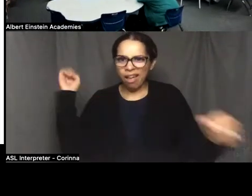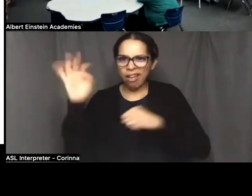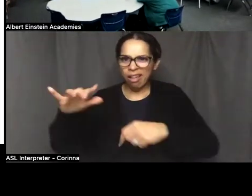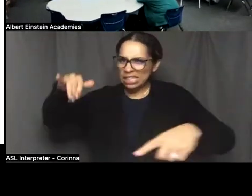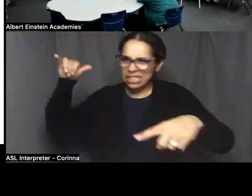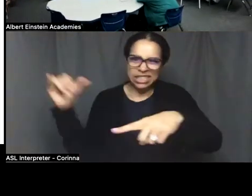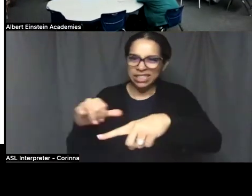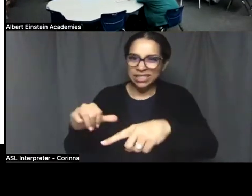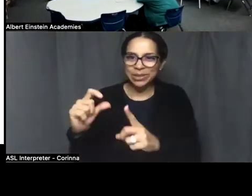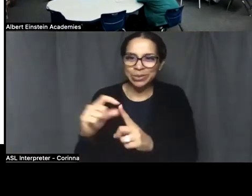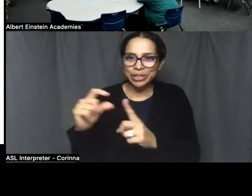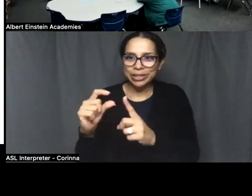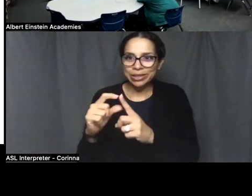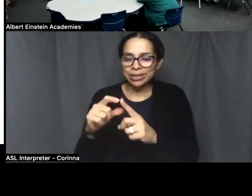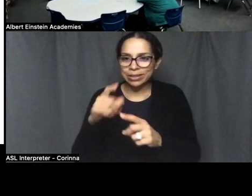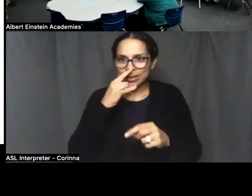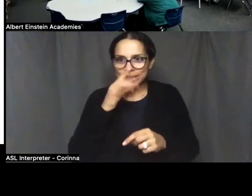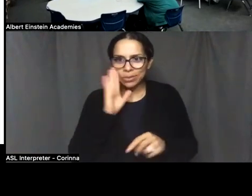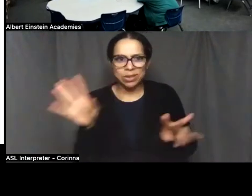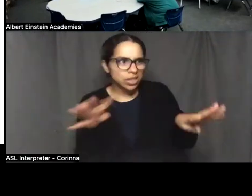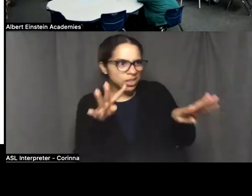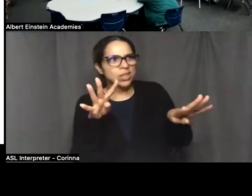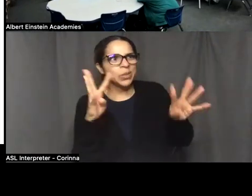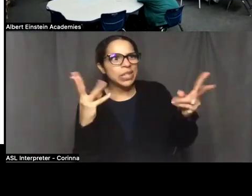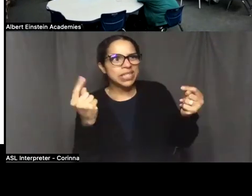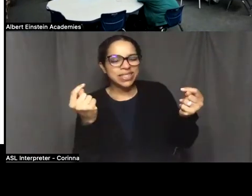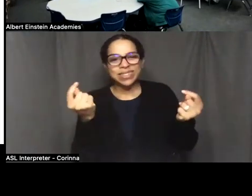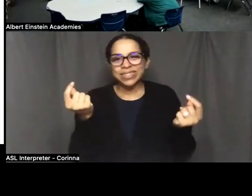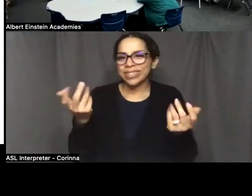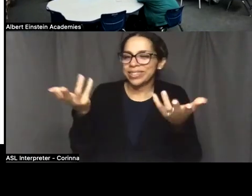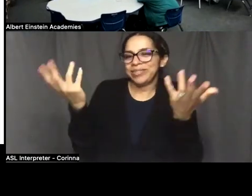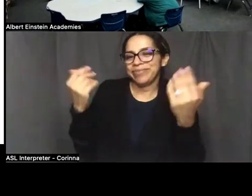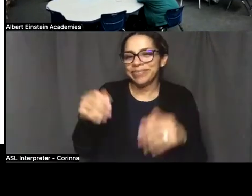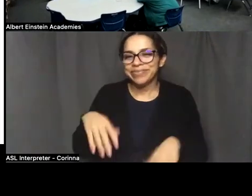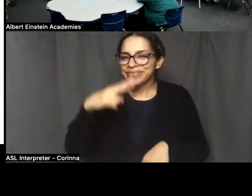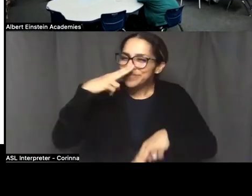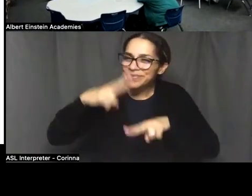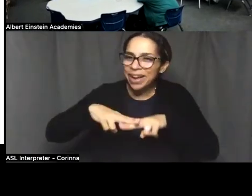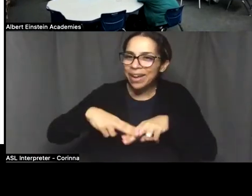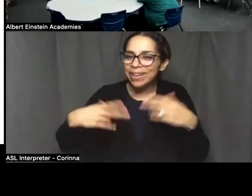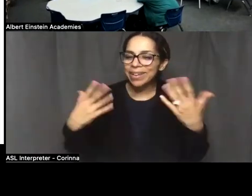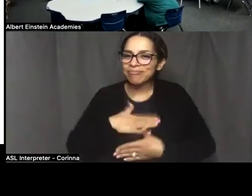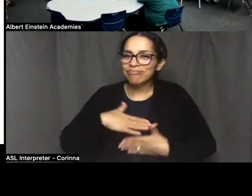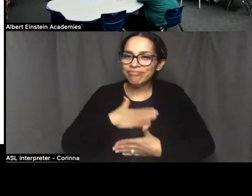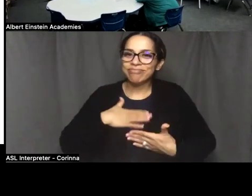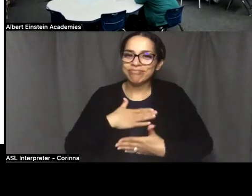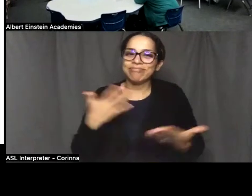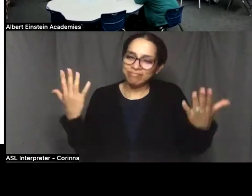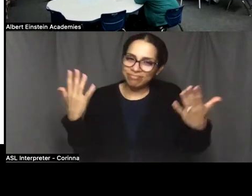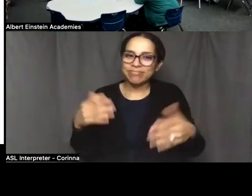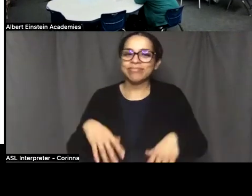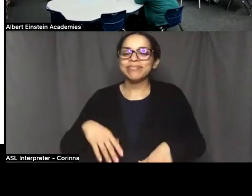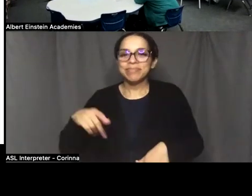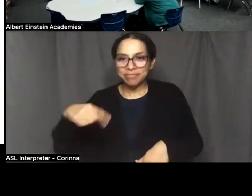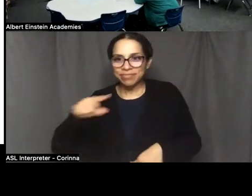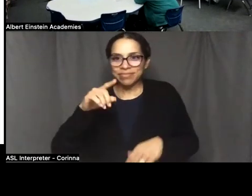supercalifragilisticexpialidocious. What? So it's just fun because you just have fun. The thing is, make it fun and they latch onto